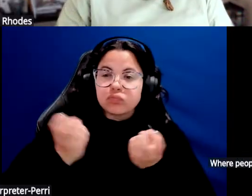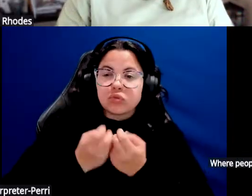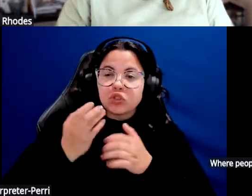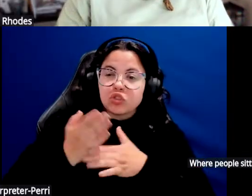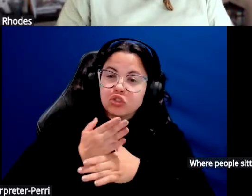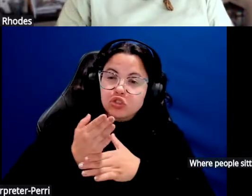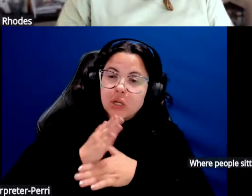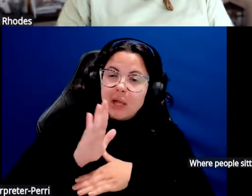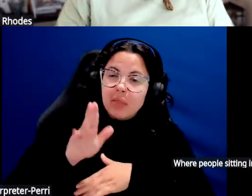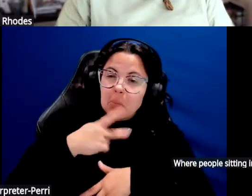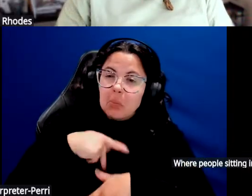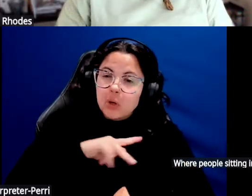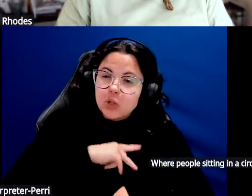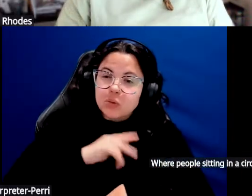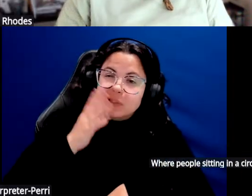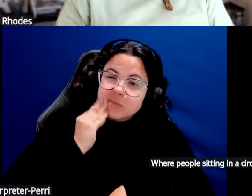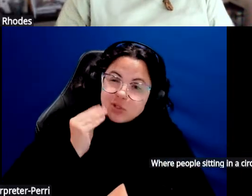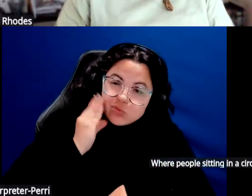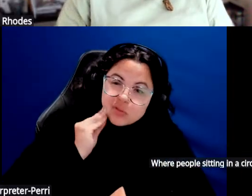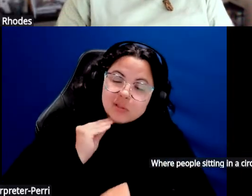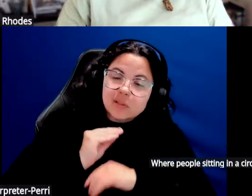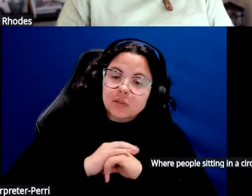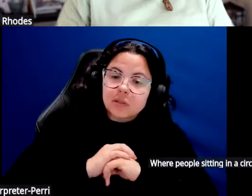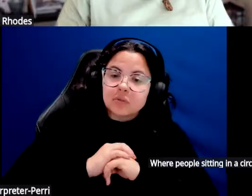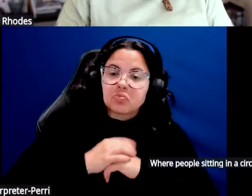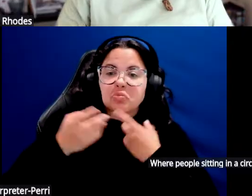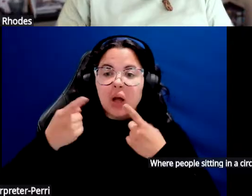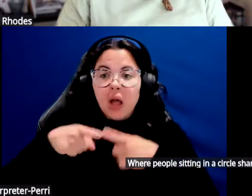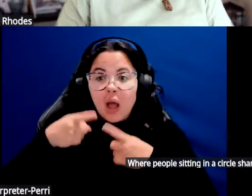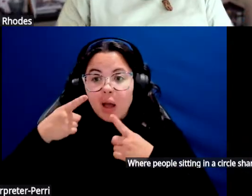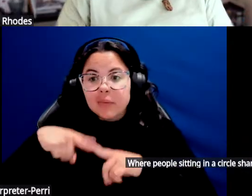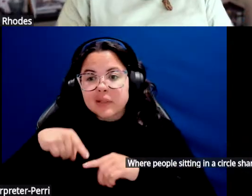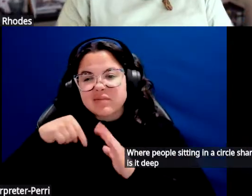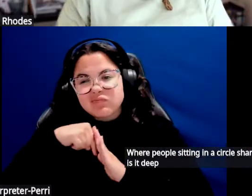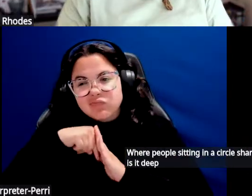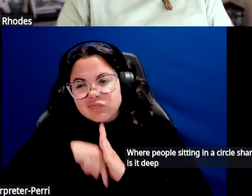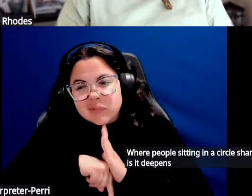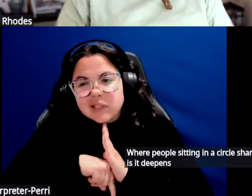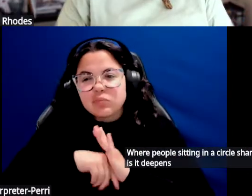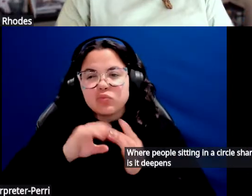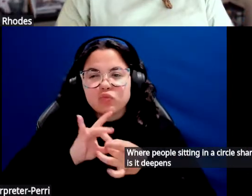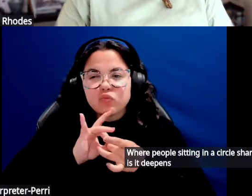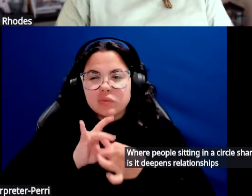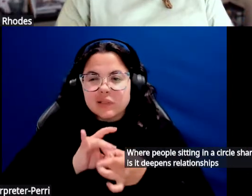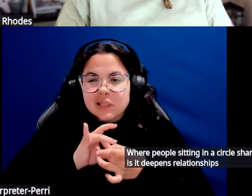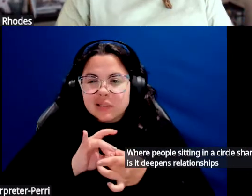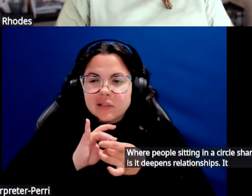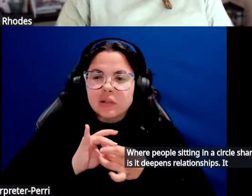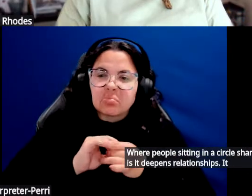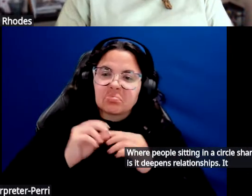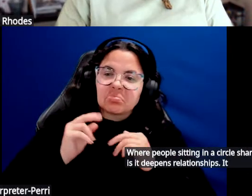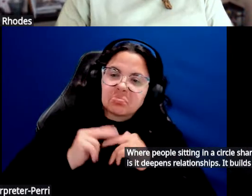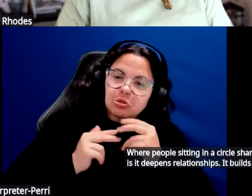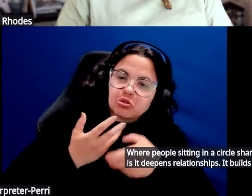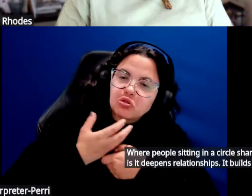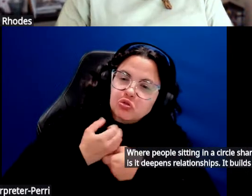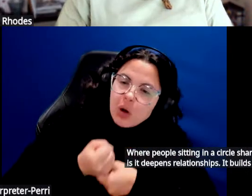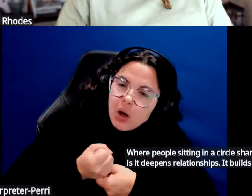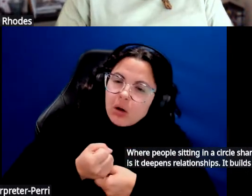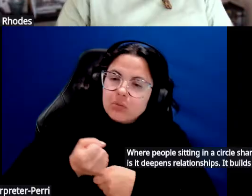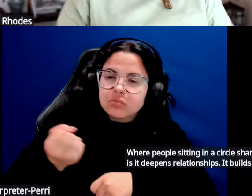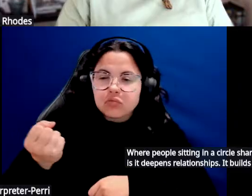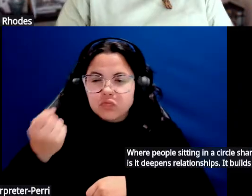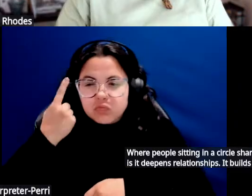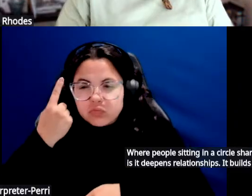personal experiences. What it does is it deepens relationships, it builds trust,